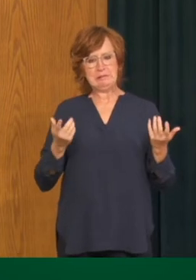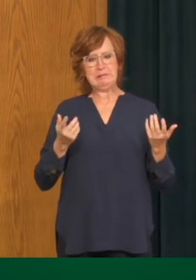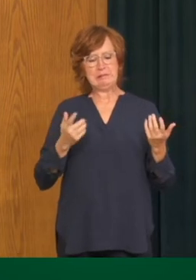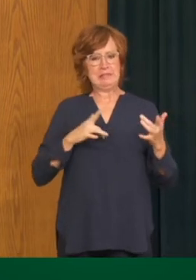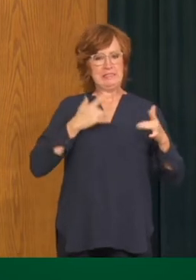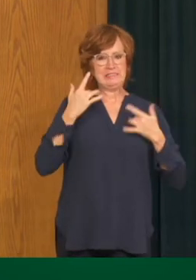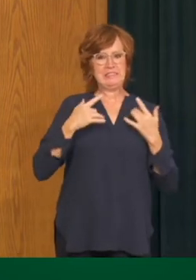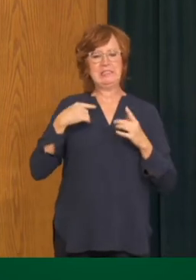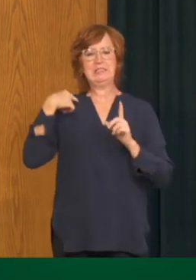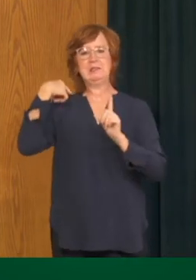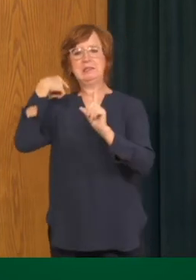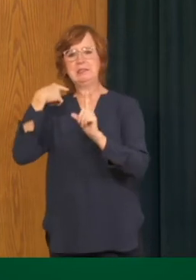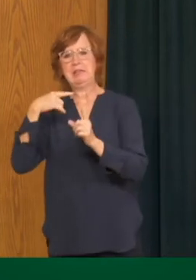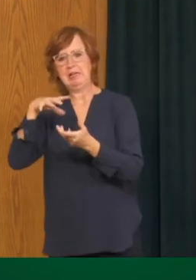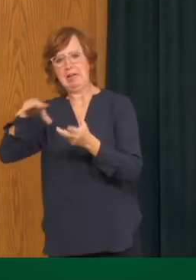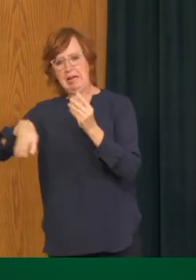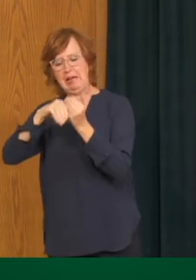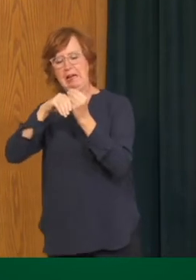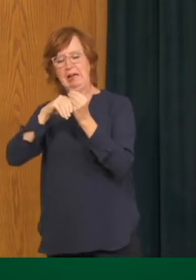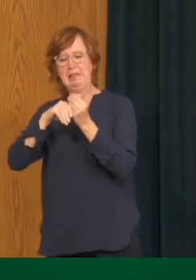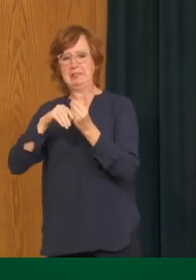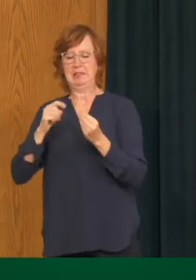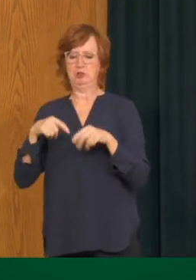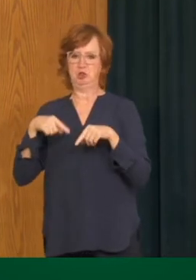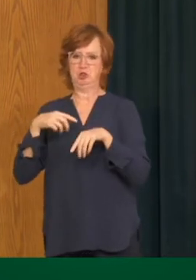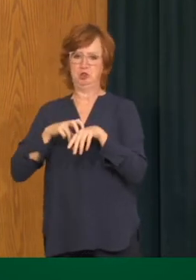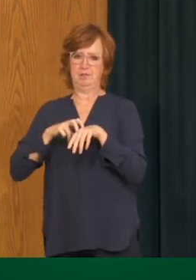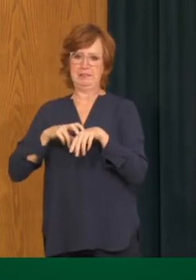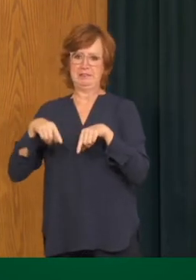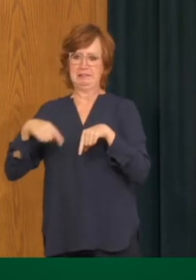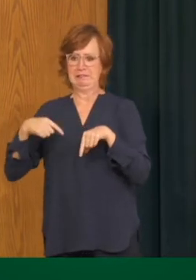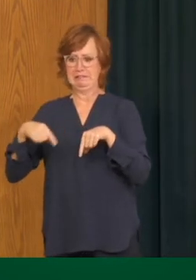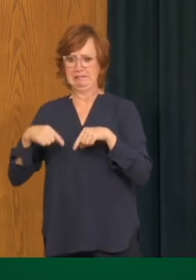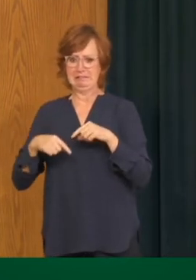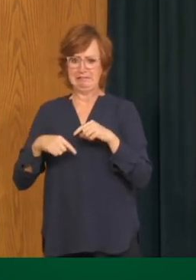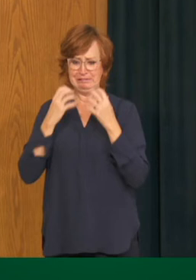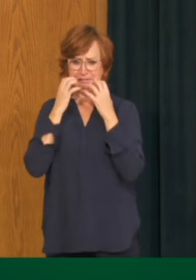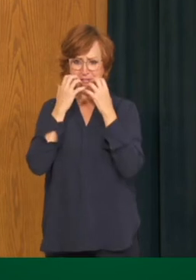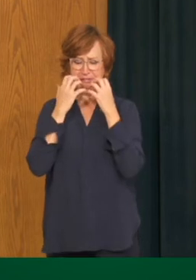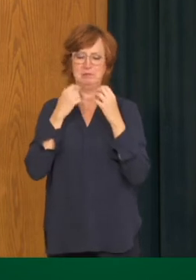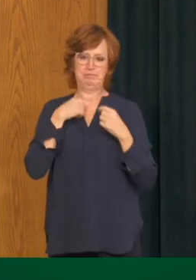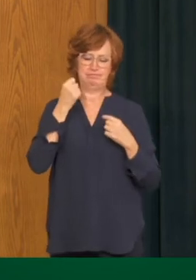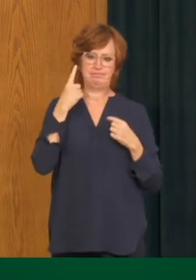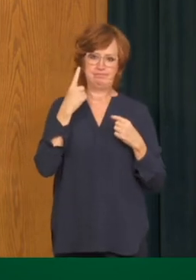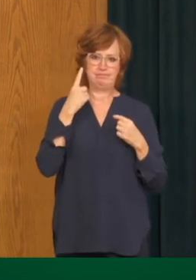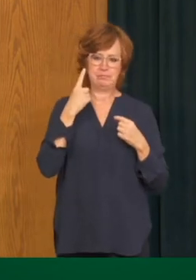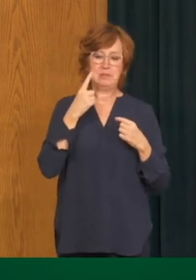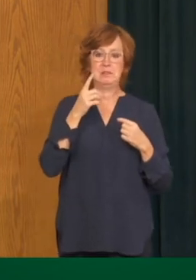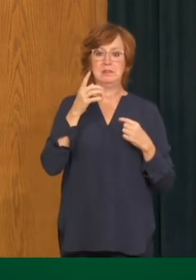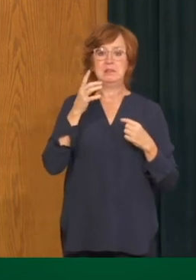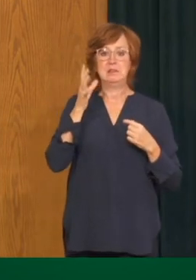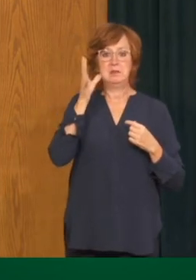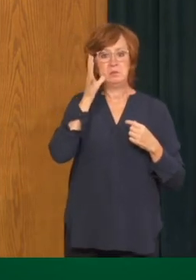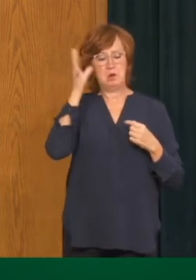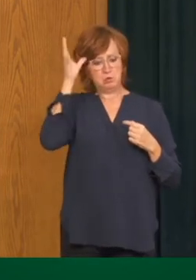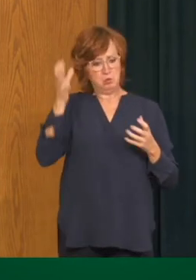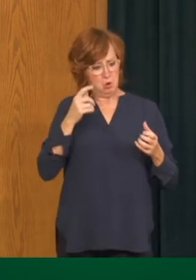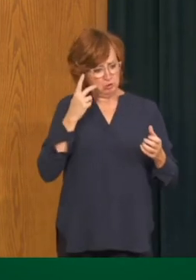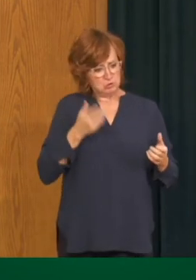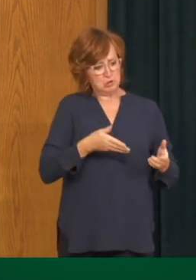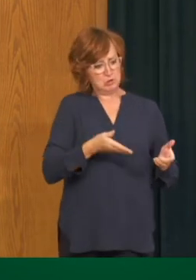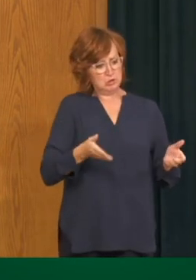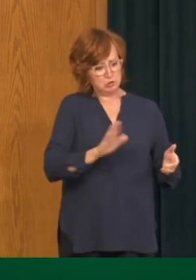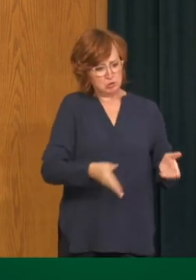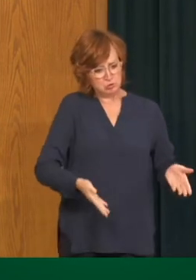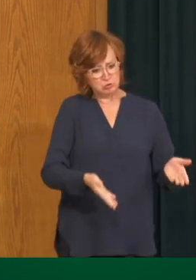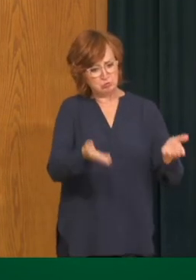understand that. And I know that most parents want to see their kids go back to school, but they also have concerns, and they have questions,